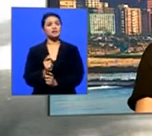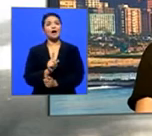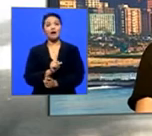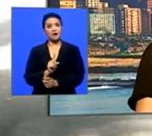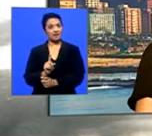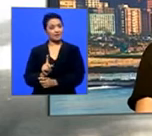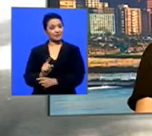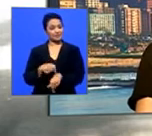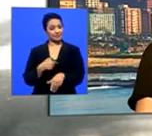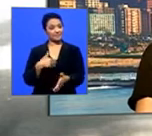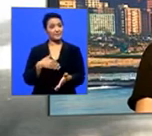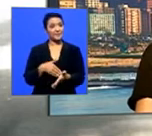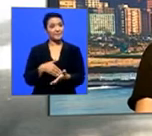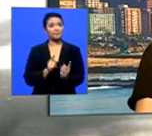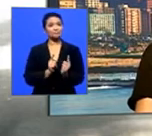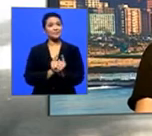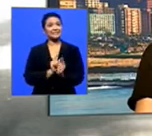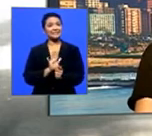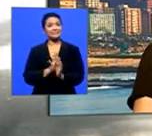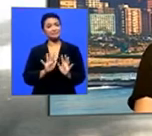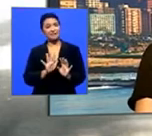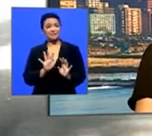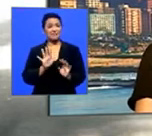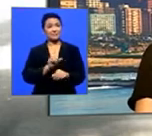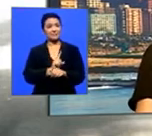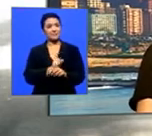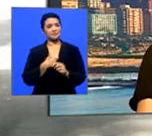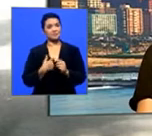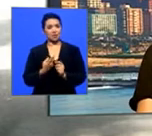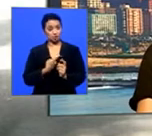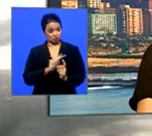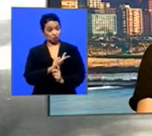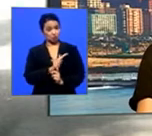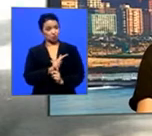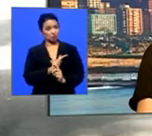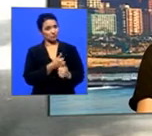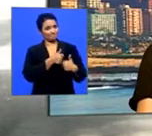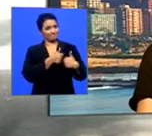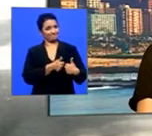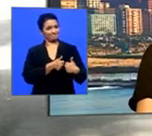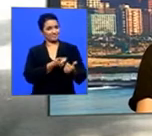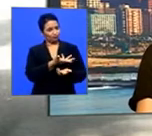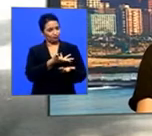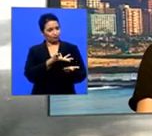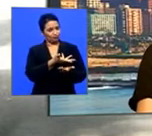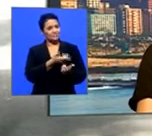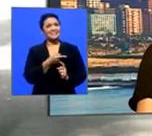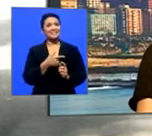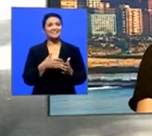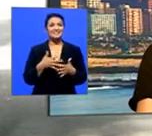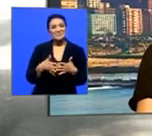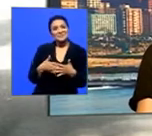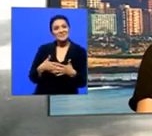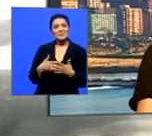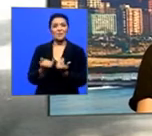my surprise, when I arrived there, I had about 10 to 15 minutes totally alone with him in his office. And I just remember he joked in the